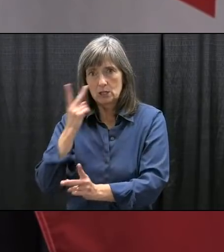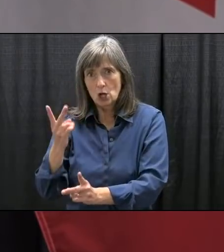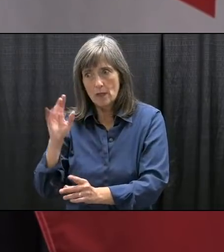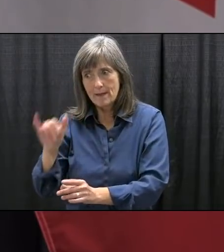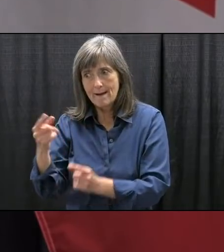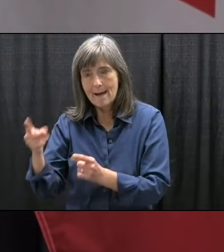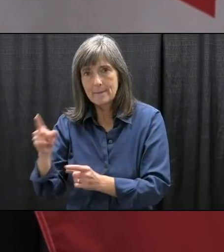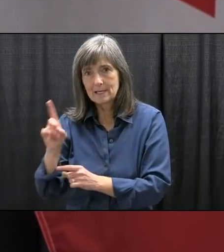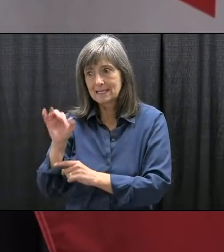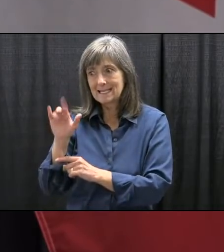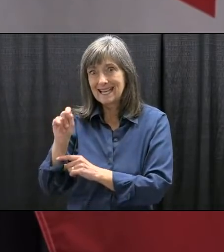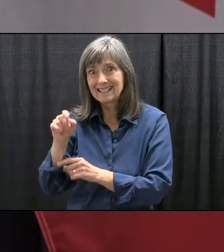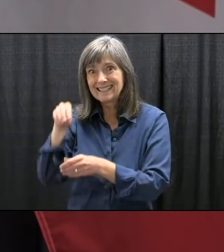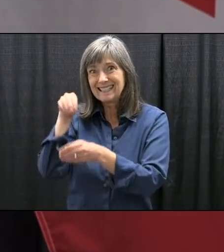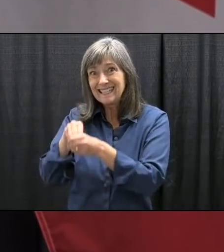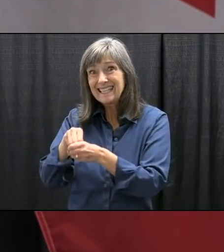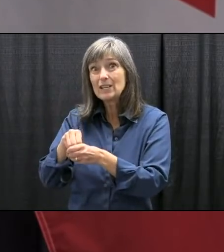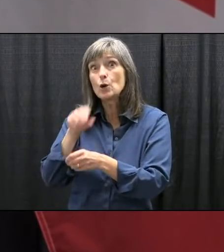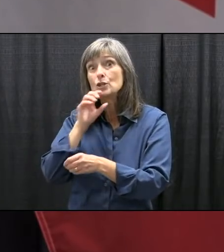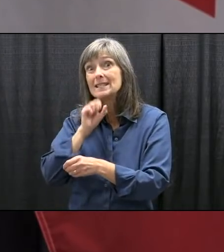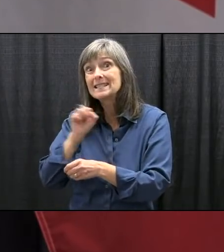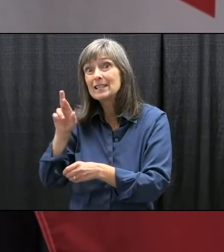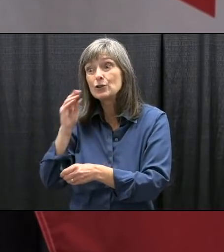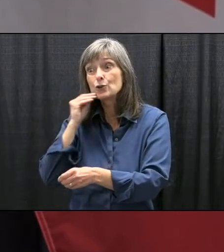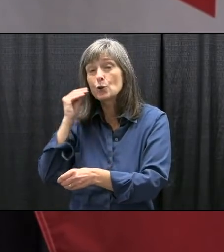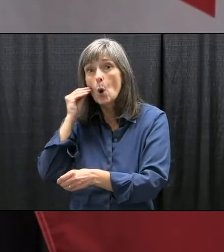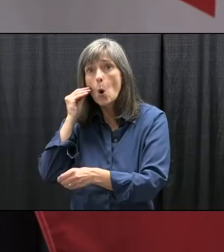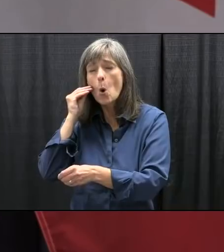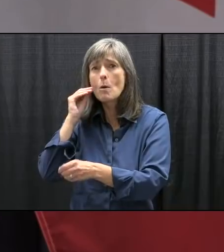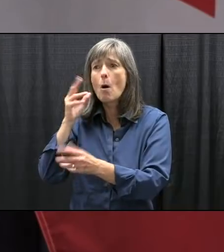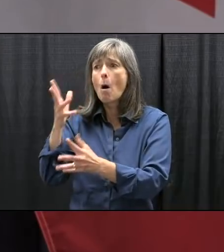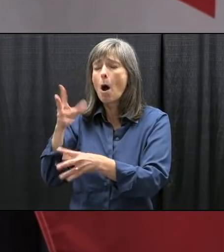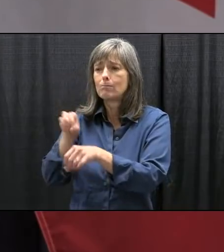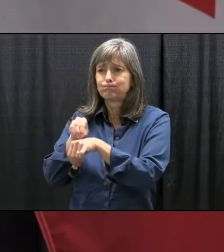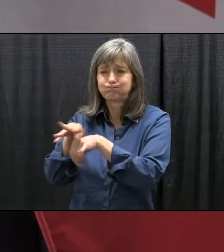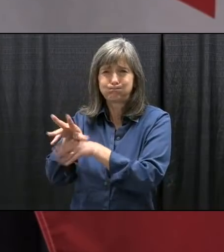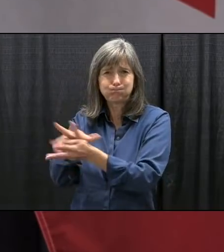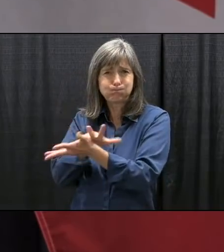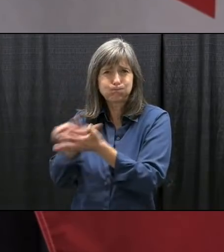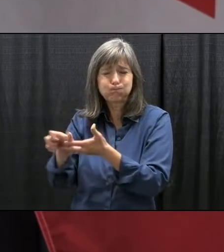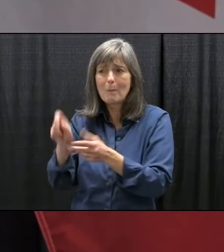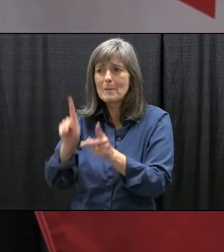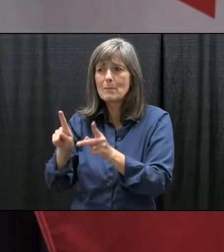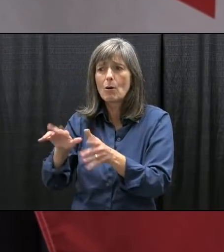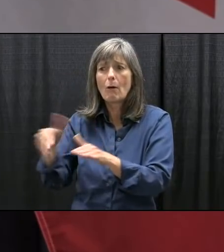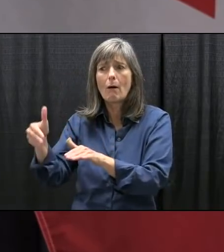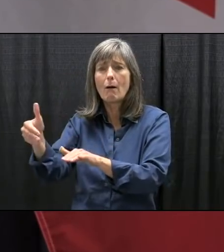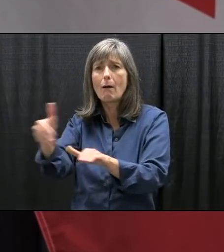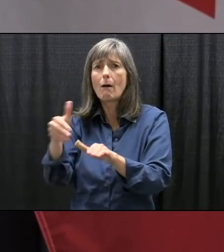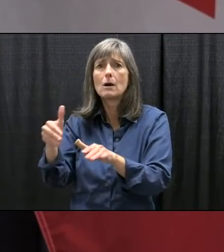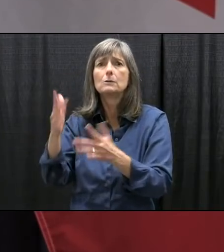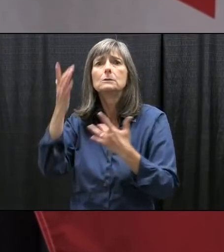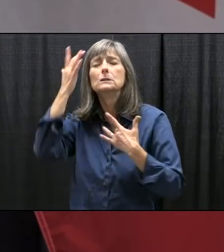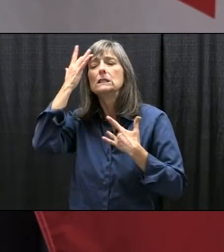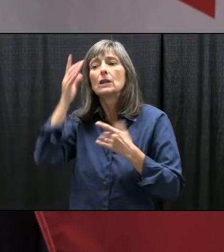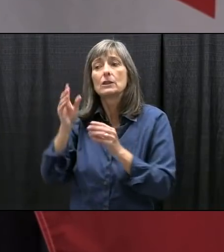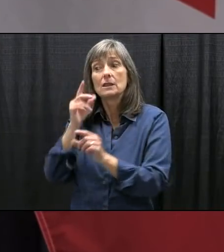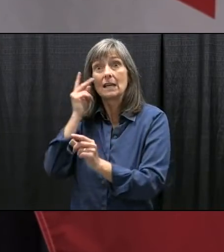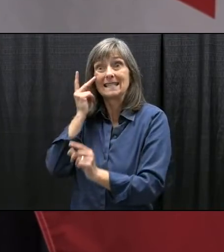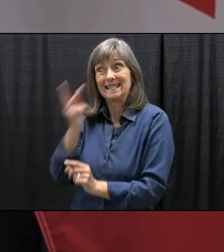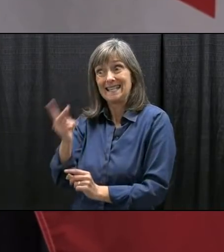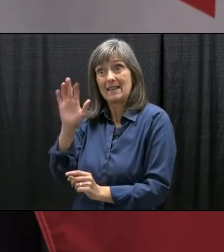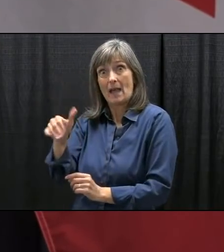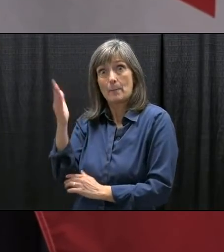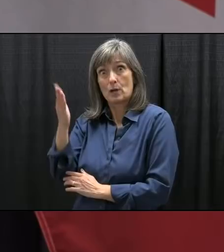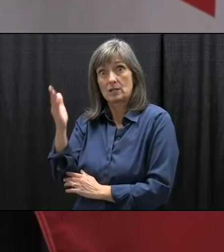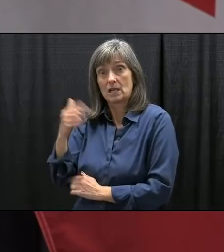country when Delta entered a nursing home and the decimation it made in that nursing home. And we've now had this happen in our province in a small nursing home. And